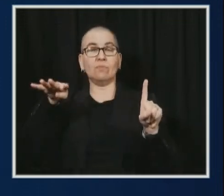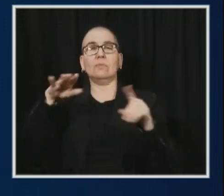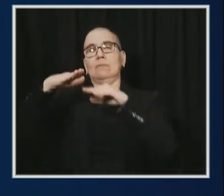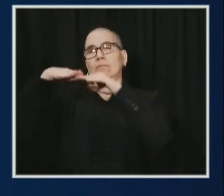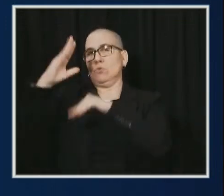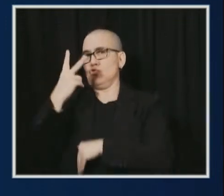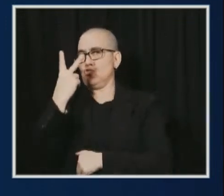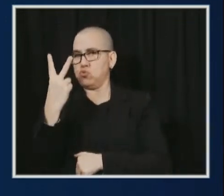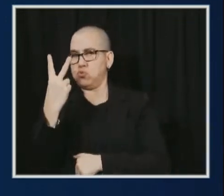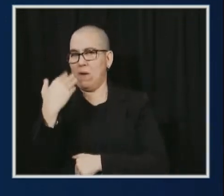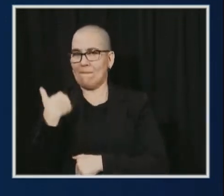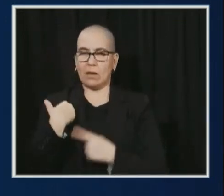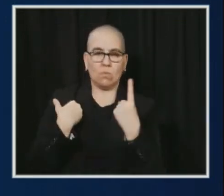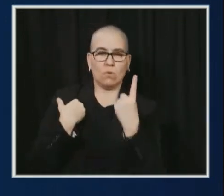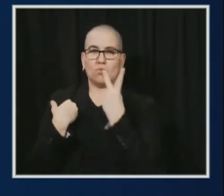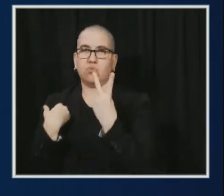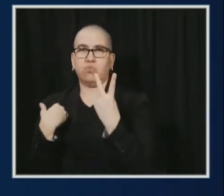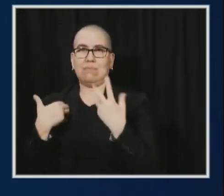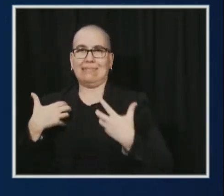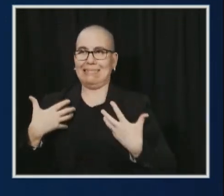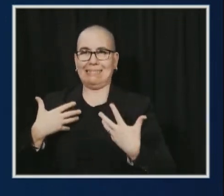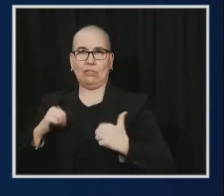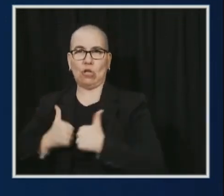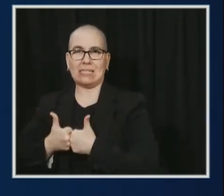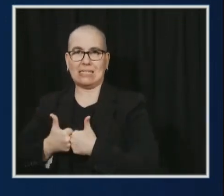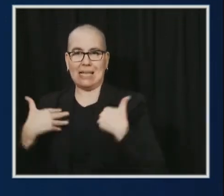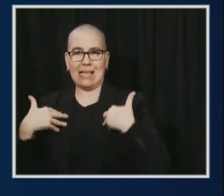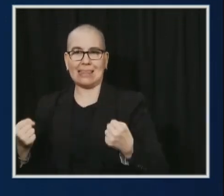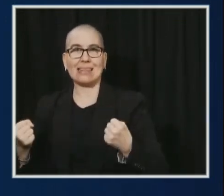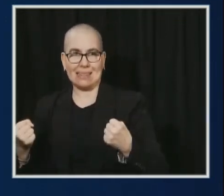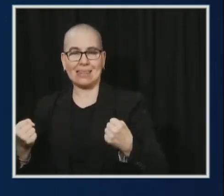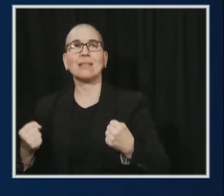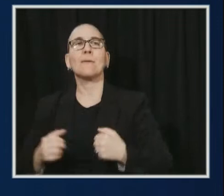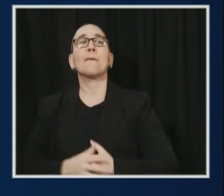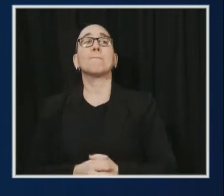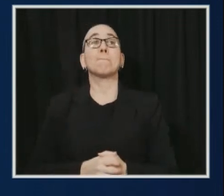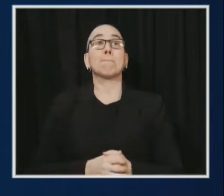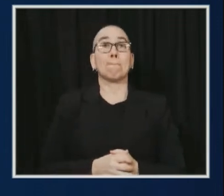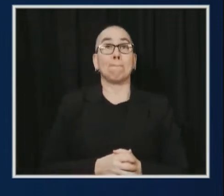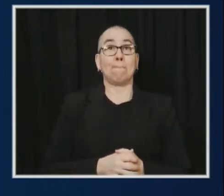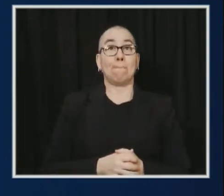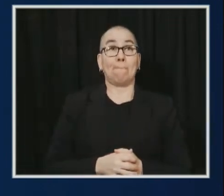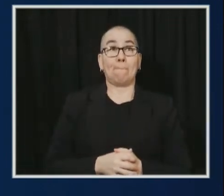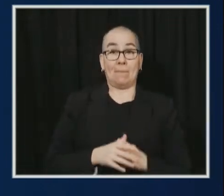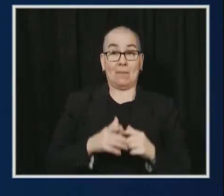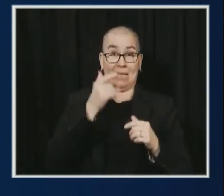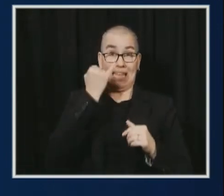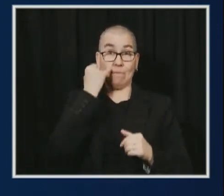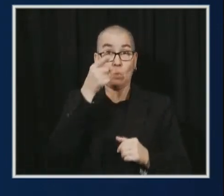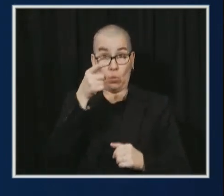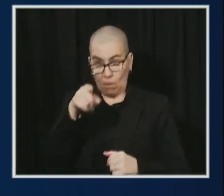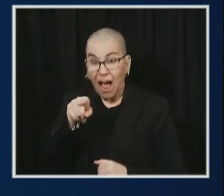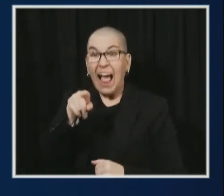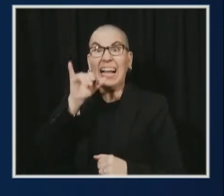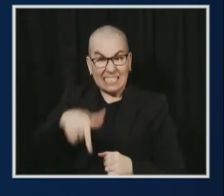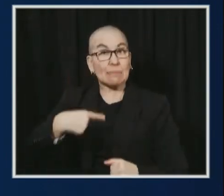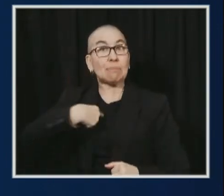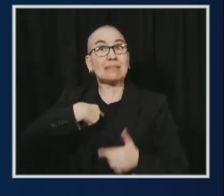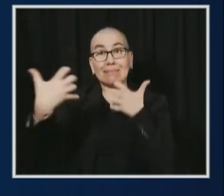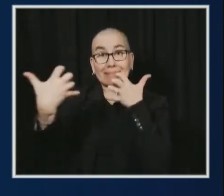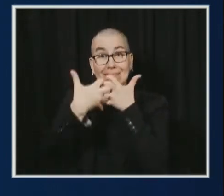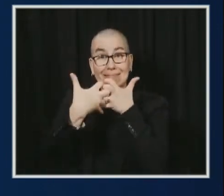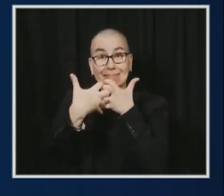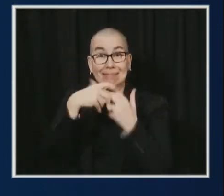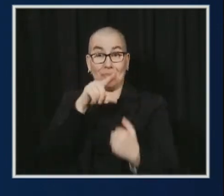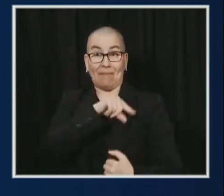underlying conditions, because we know that age and conditions and multiple conditions also increase the risk. We'll also, in this